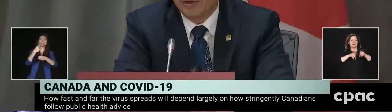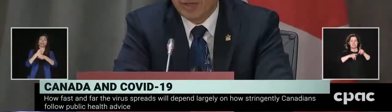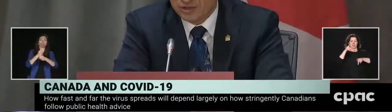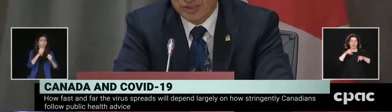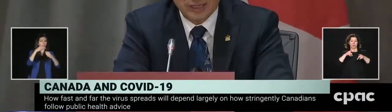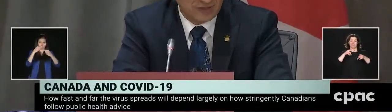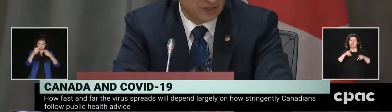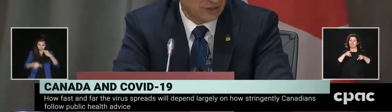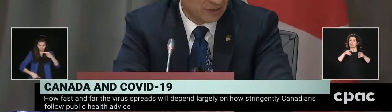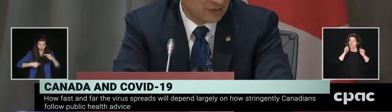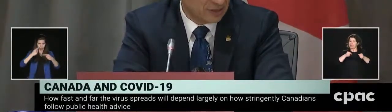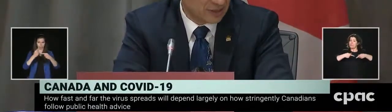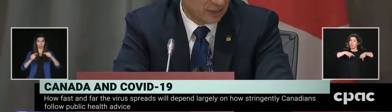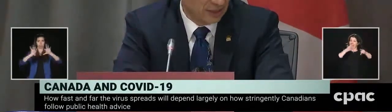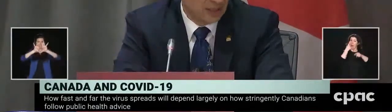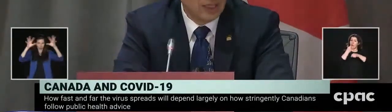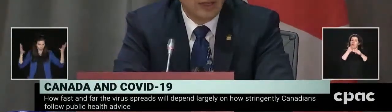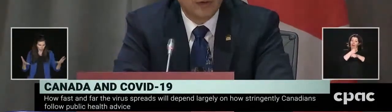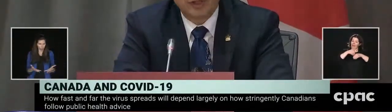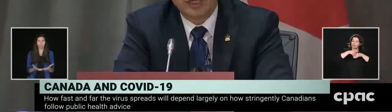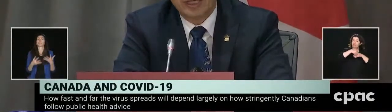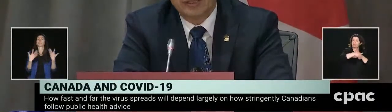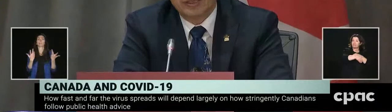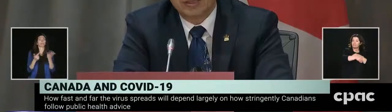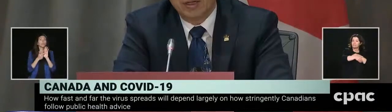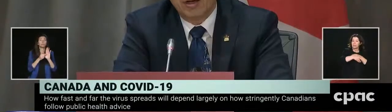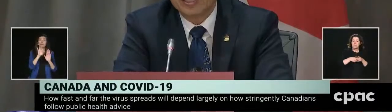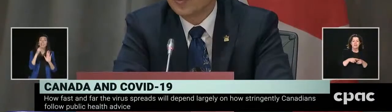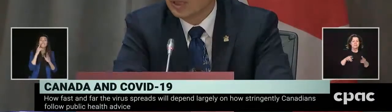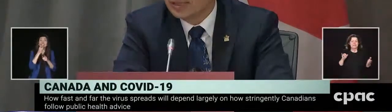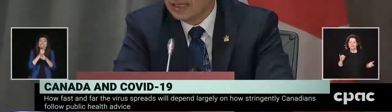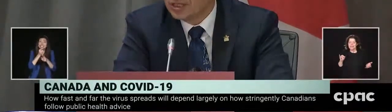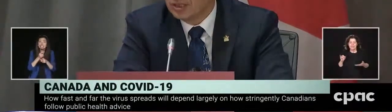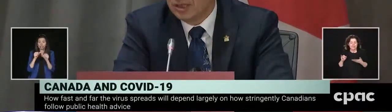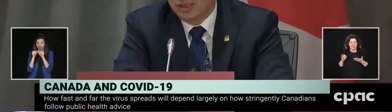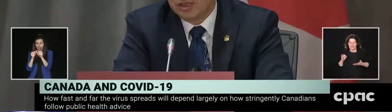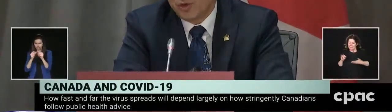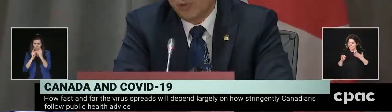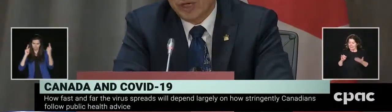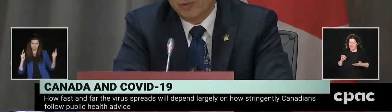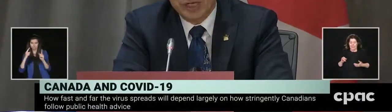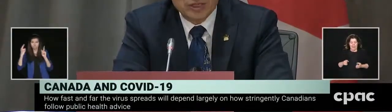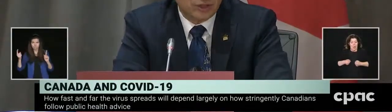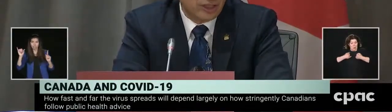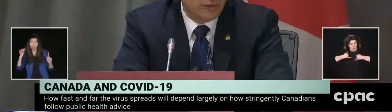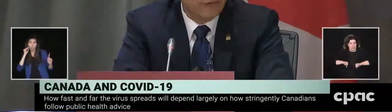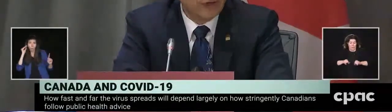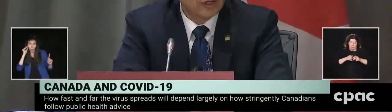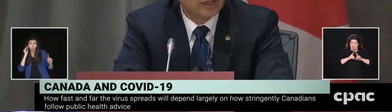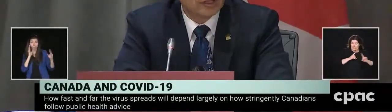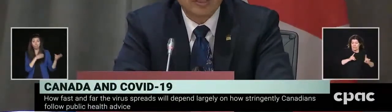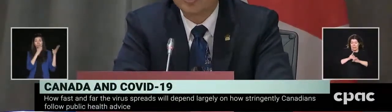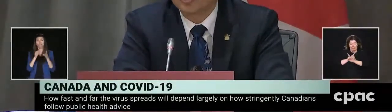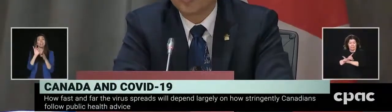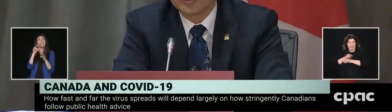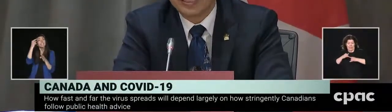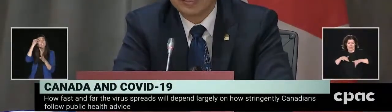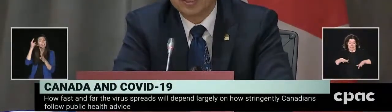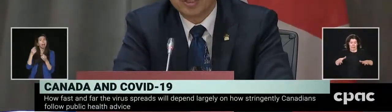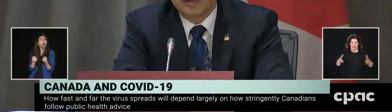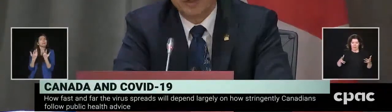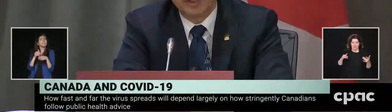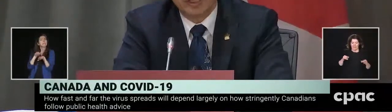public health measures like physical distancing. If you're looking at hospitalization, is quite a wide range. I could give you a figure. It's a